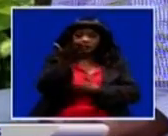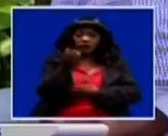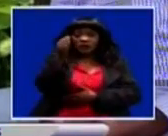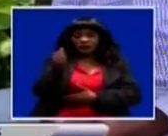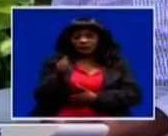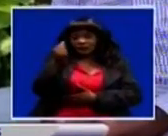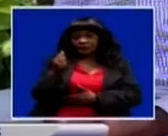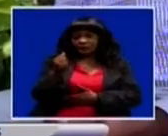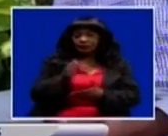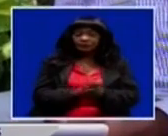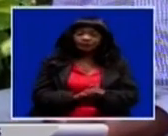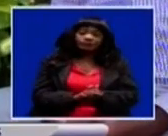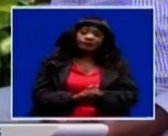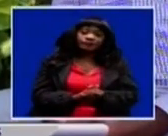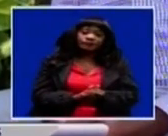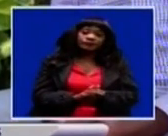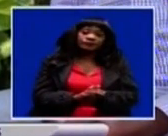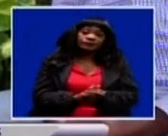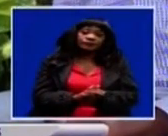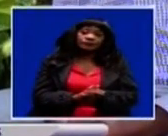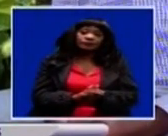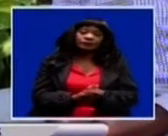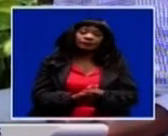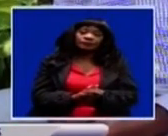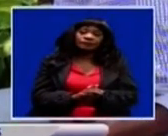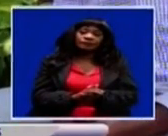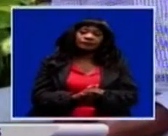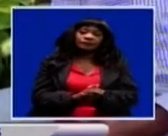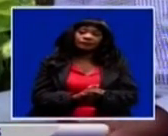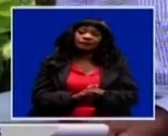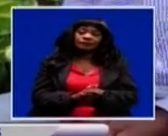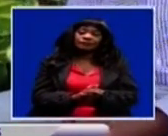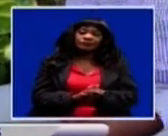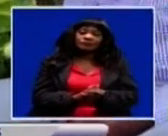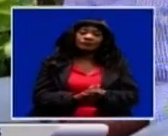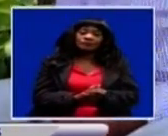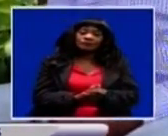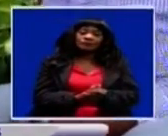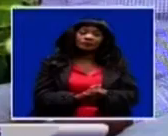also to complement Mandi Mission Hospital, because it's the first time that government will have its own